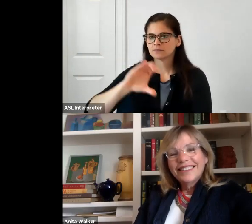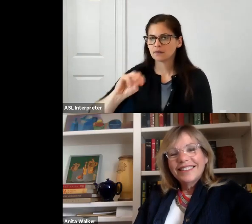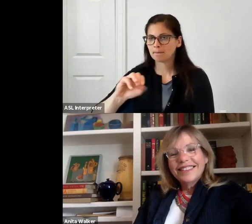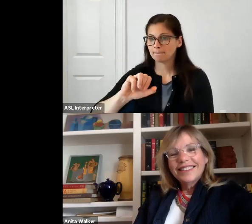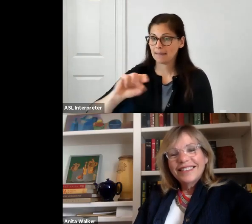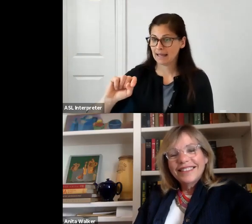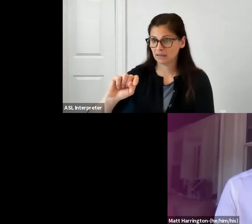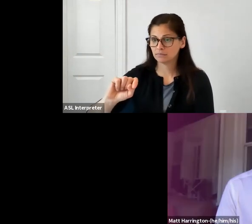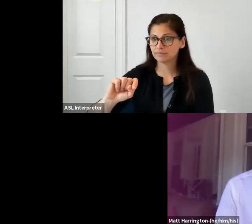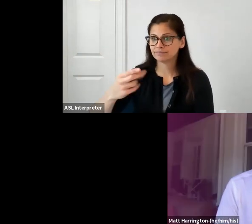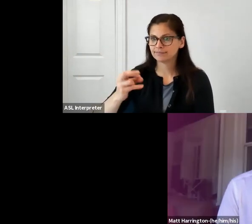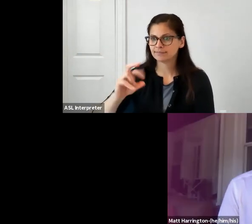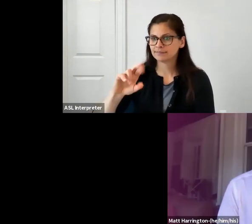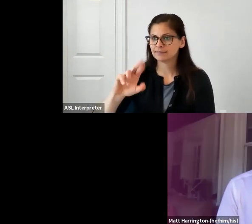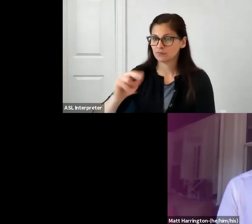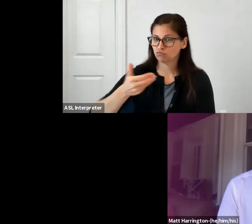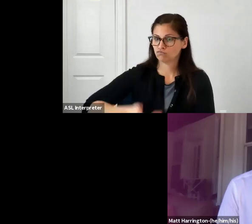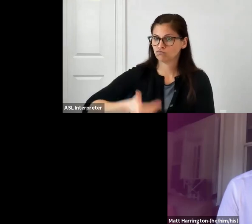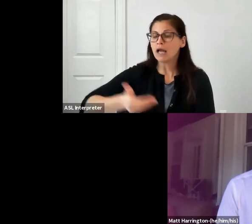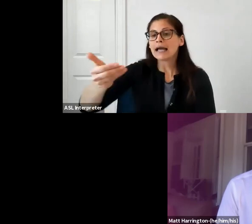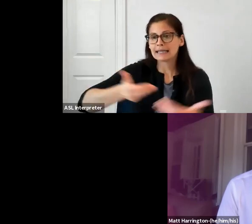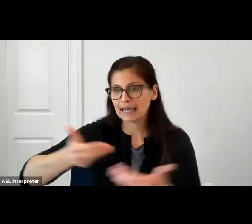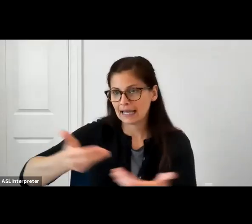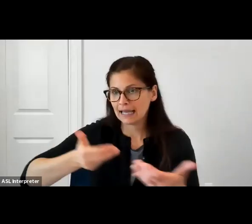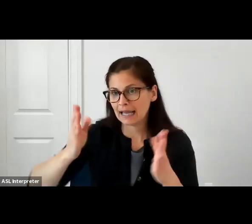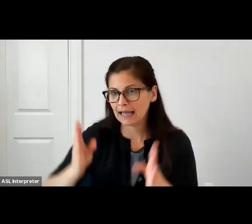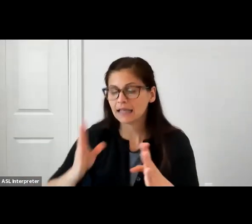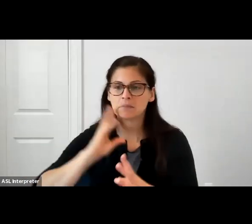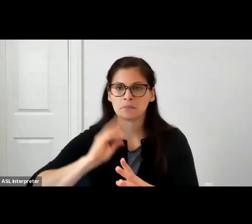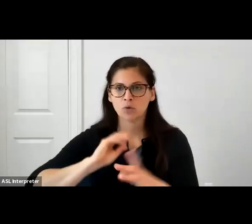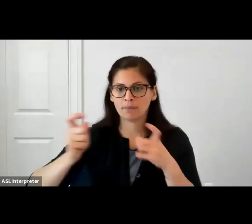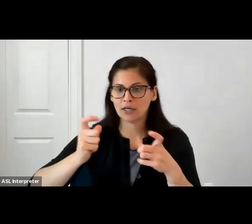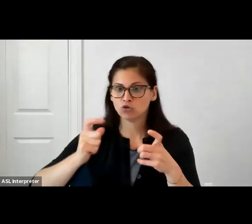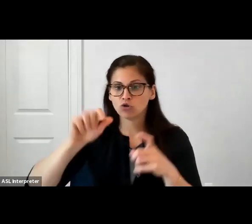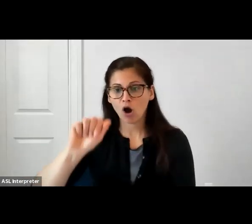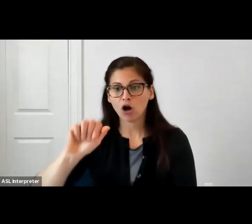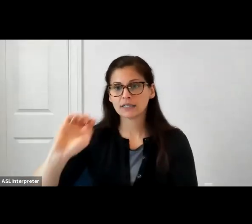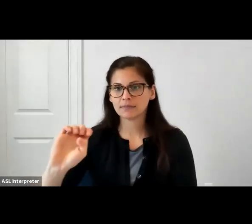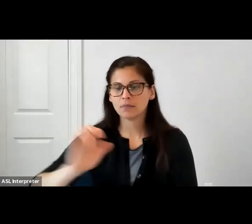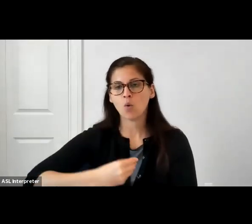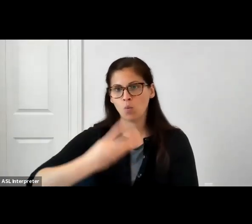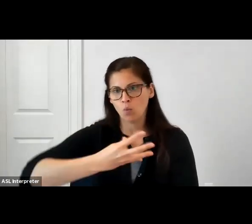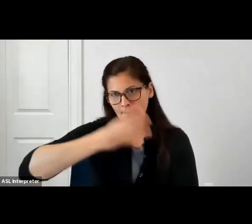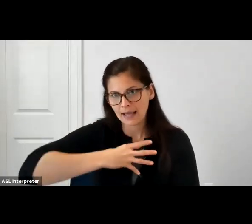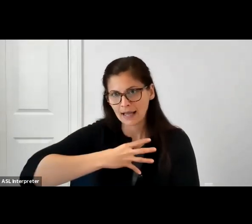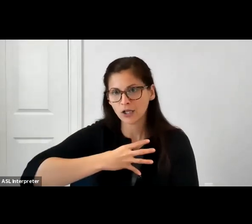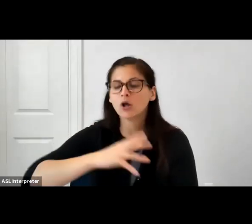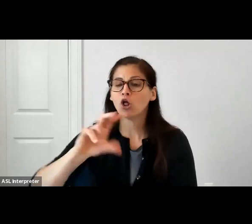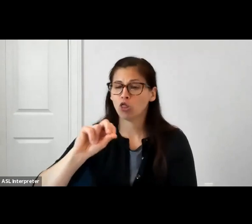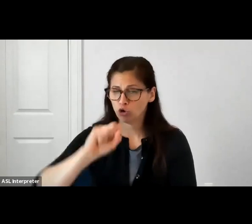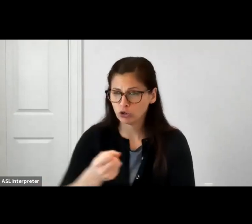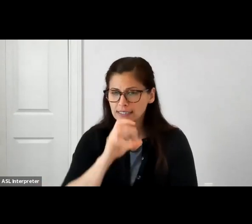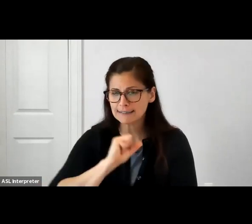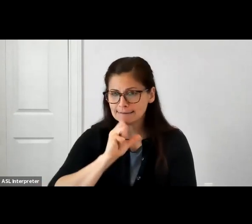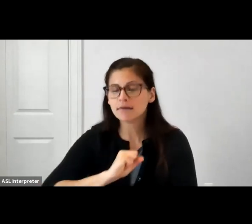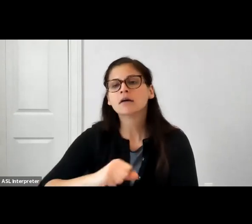my name is Matt Harrington. I'm the guest experience manager here at ArtsEmerson. I'm a white male in his early 30s. I'm wearing a